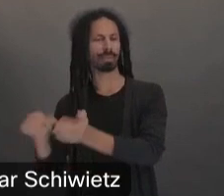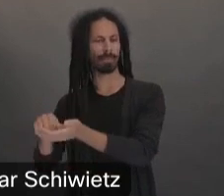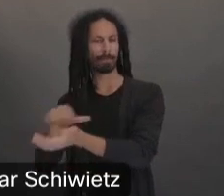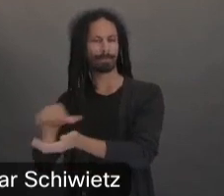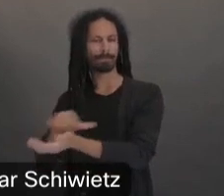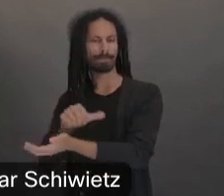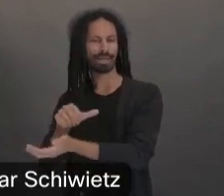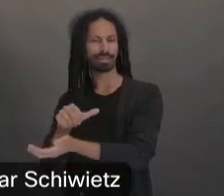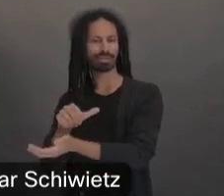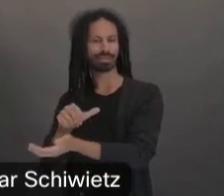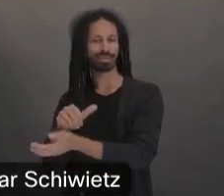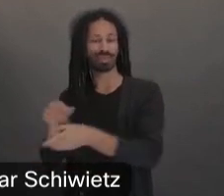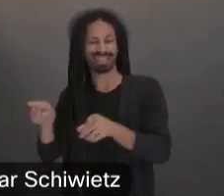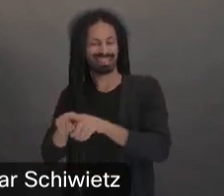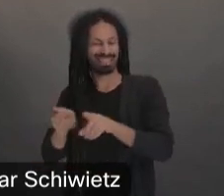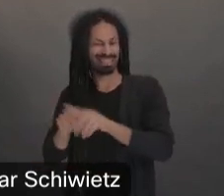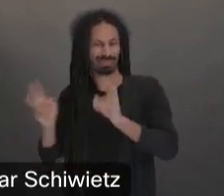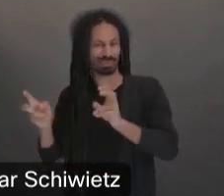sentence.